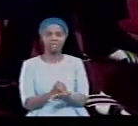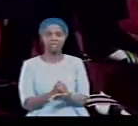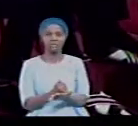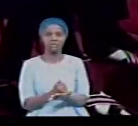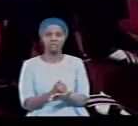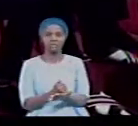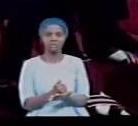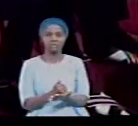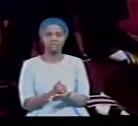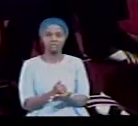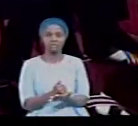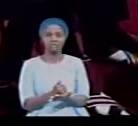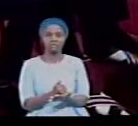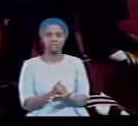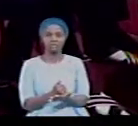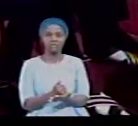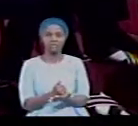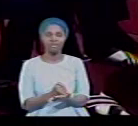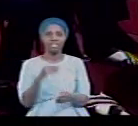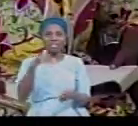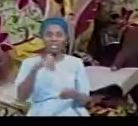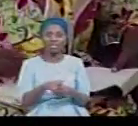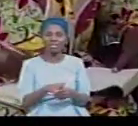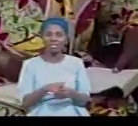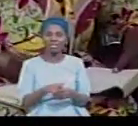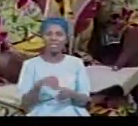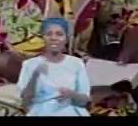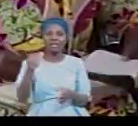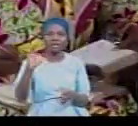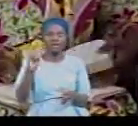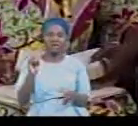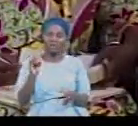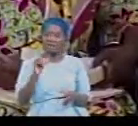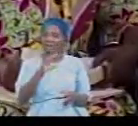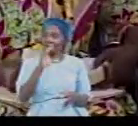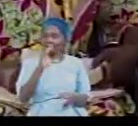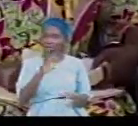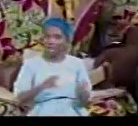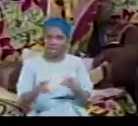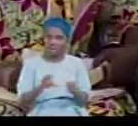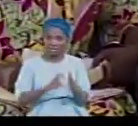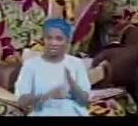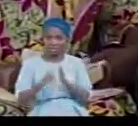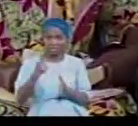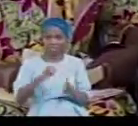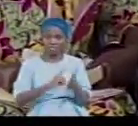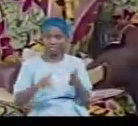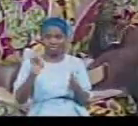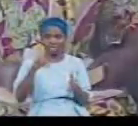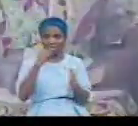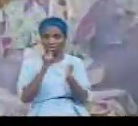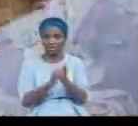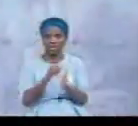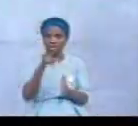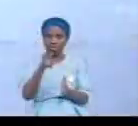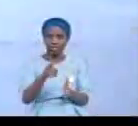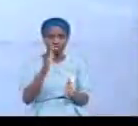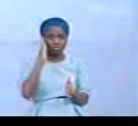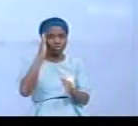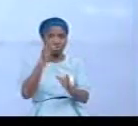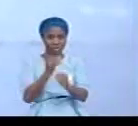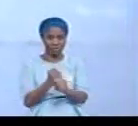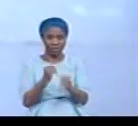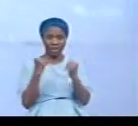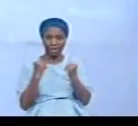Apostles, chapter 1, verse 8, it says, but he shall receive power after that the Holy Ghost has